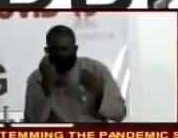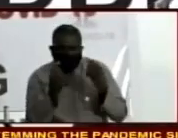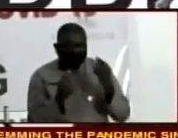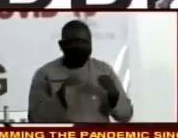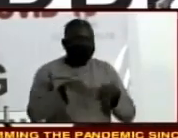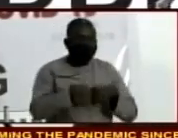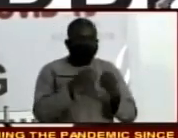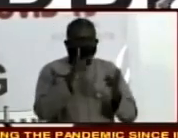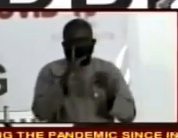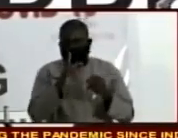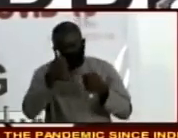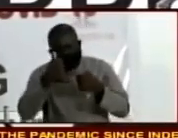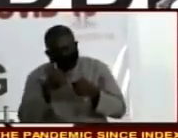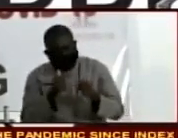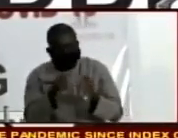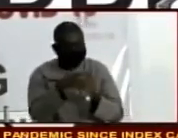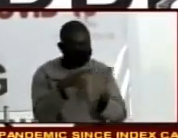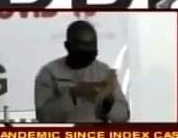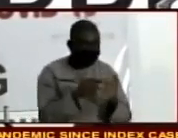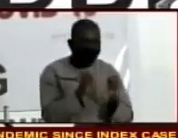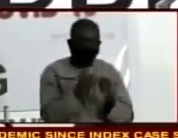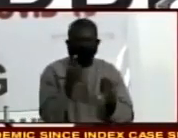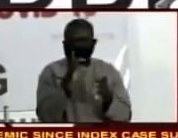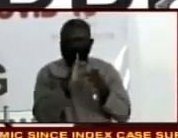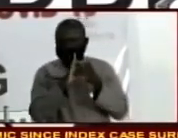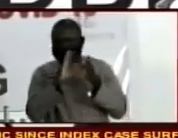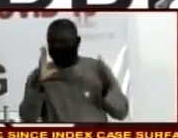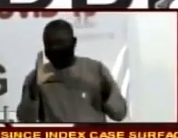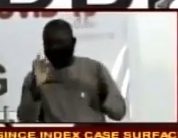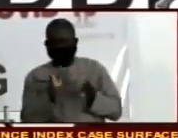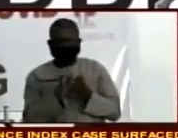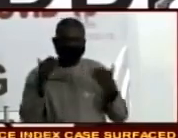with the eased lockdown guidelines that we